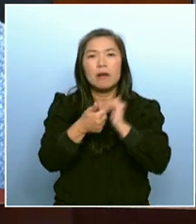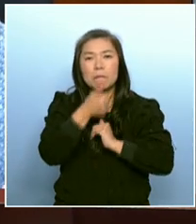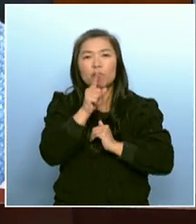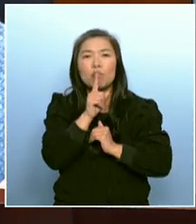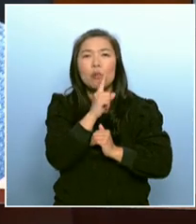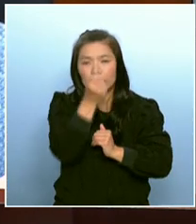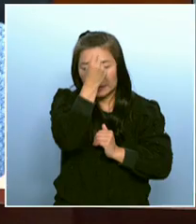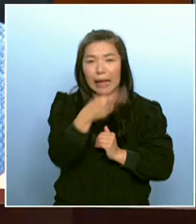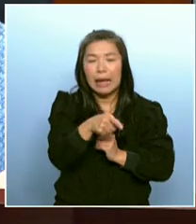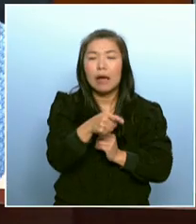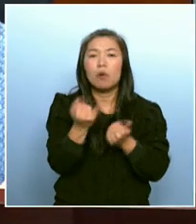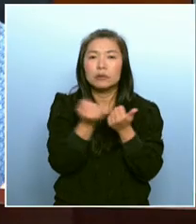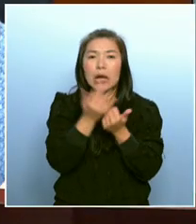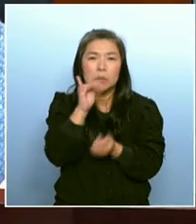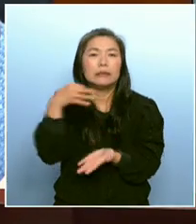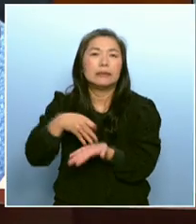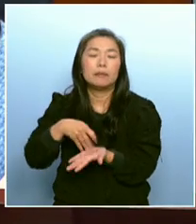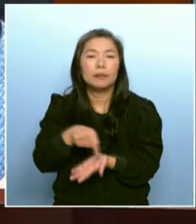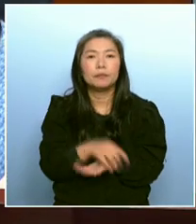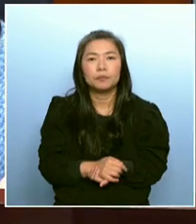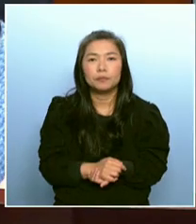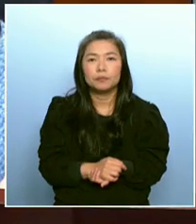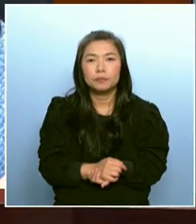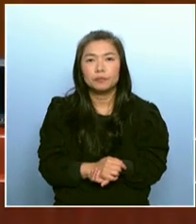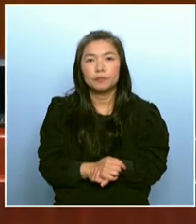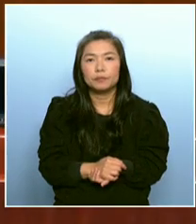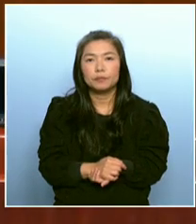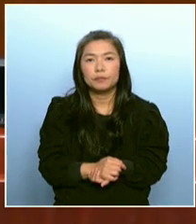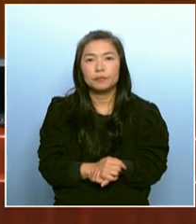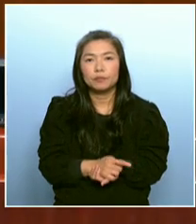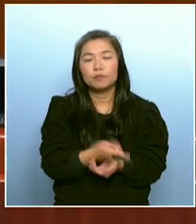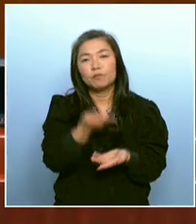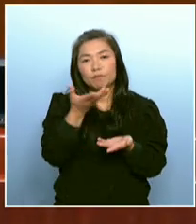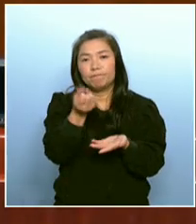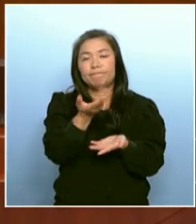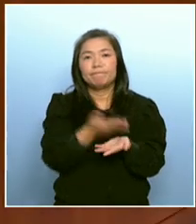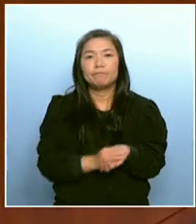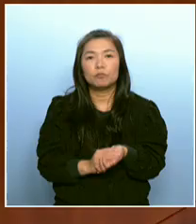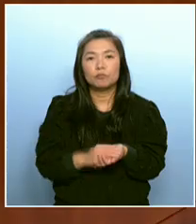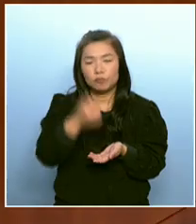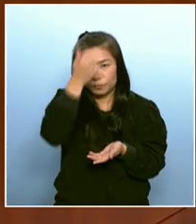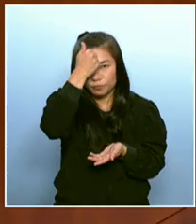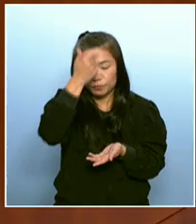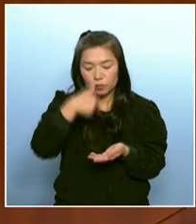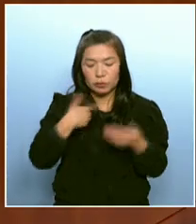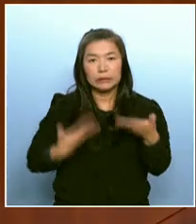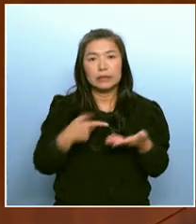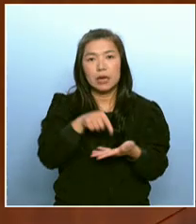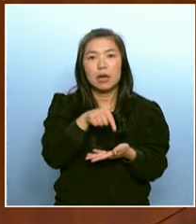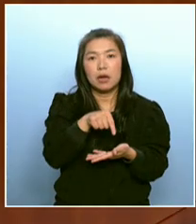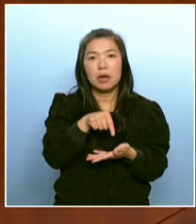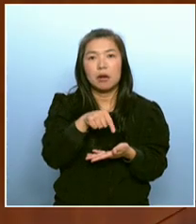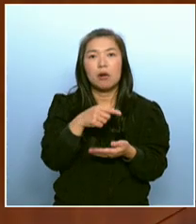that participating organizations can invite students who grow up in marginal families to take part in the